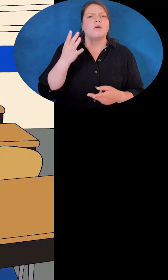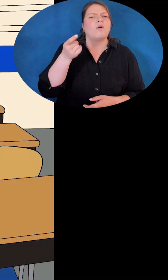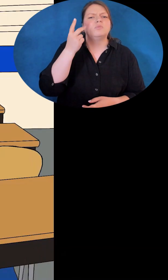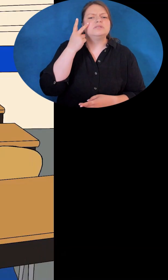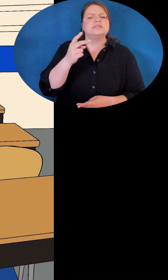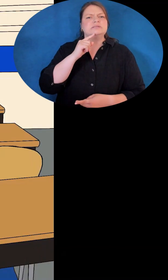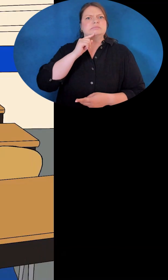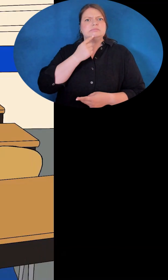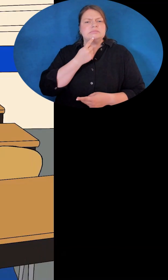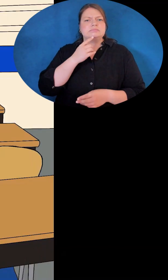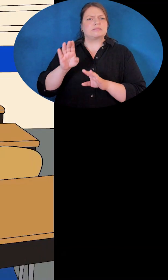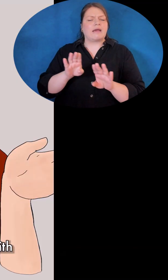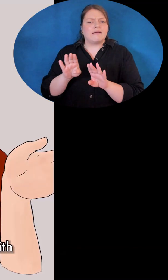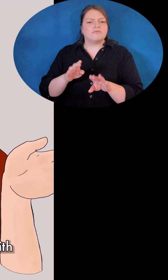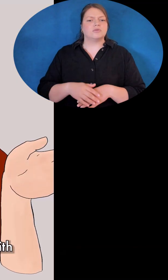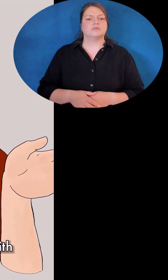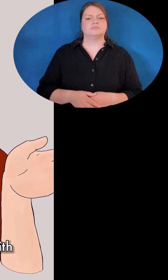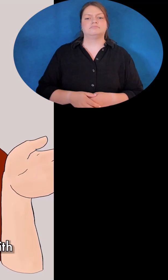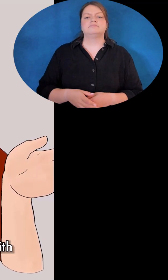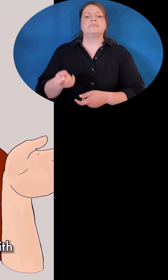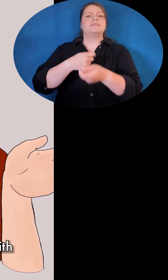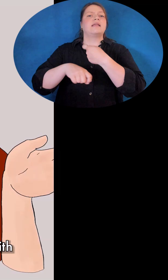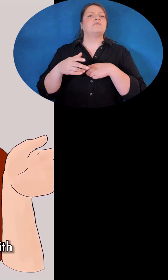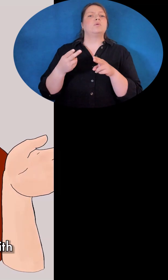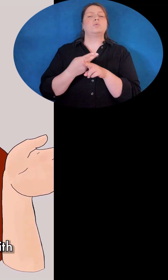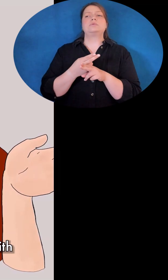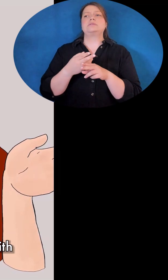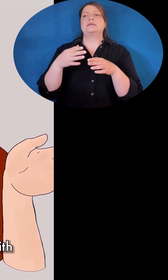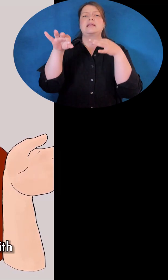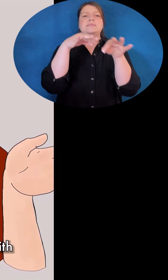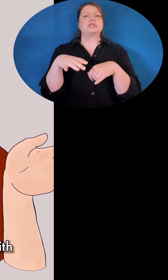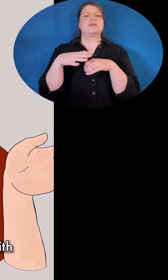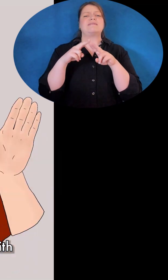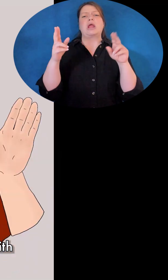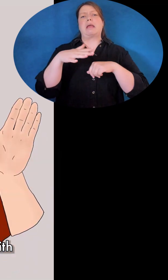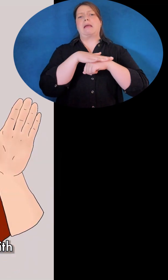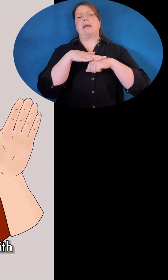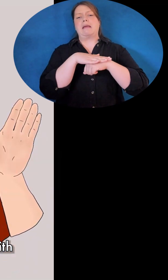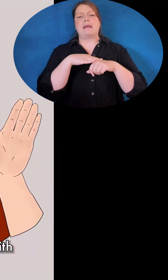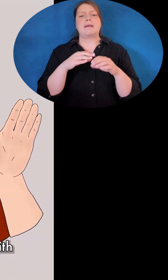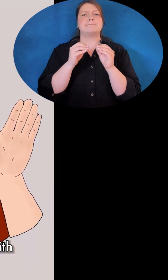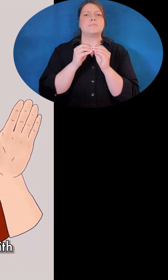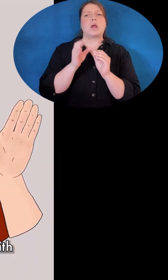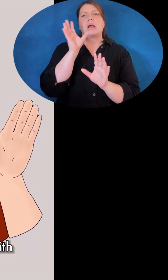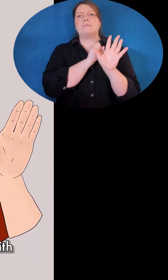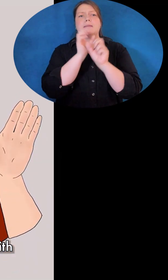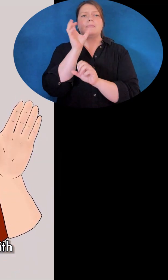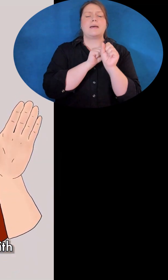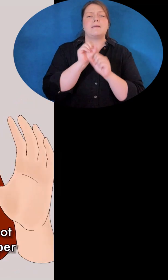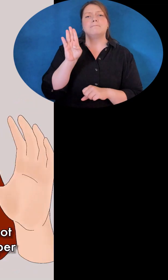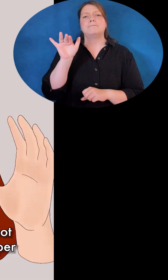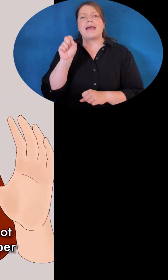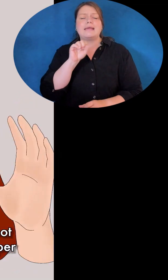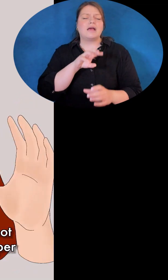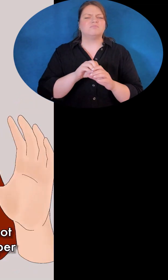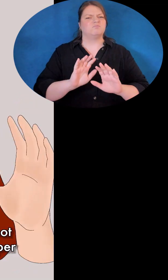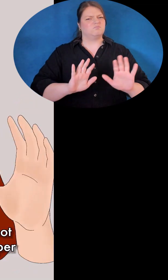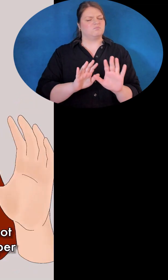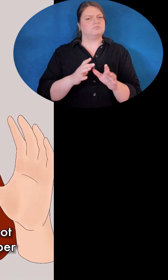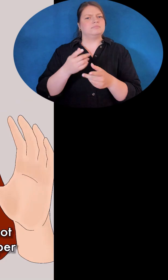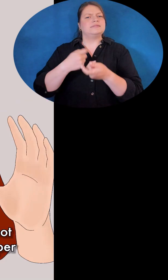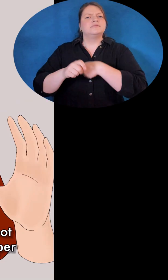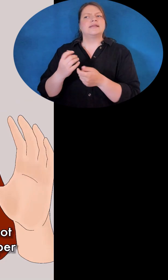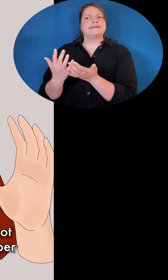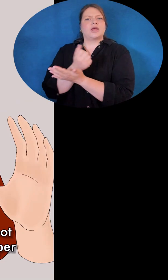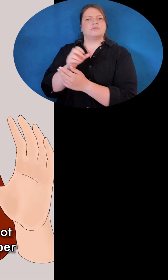such intense behavior? Rather than using surface level explanations that may be filled with assumptions and bias, let's gather more